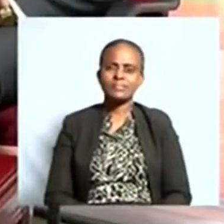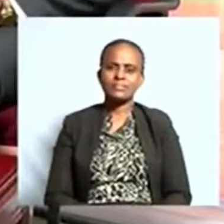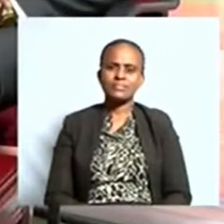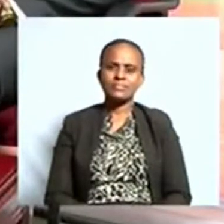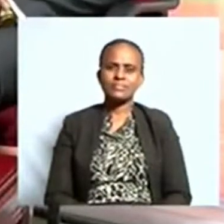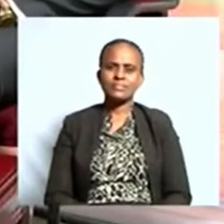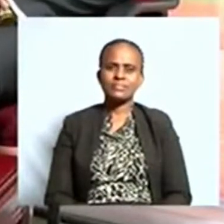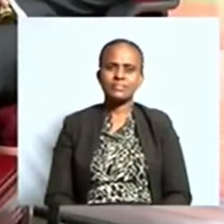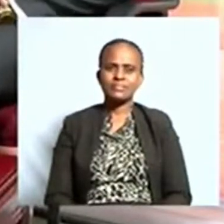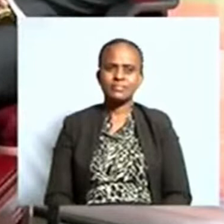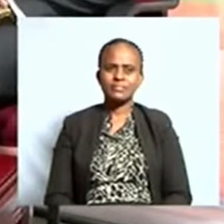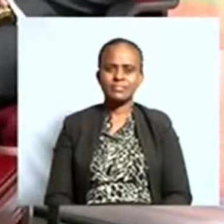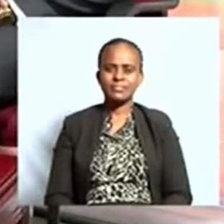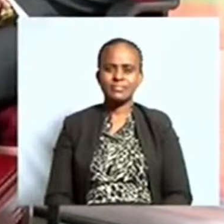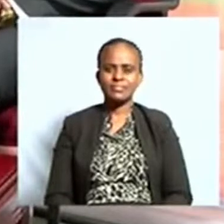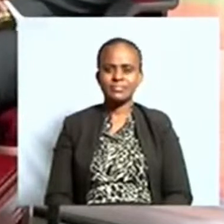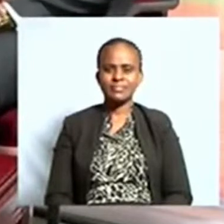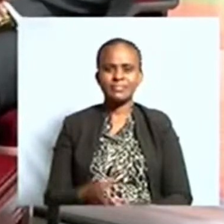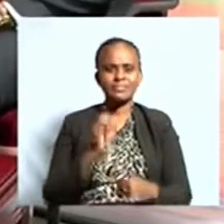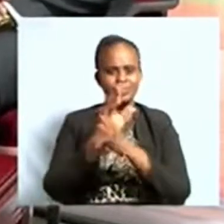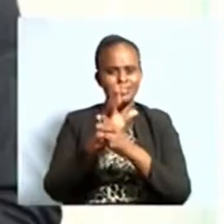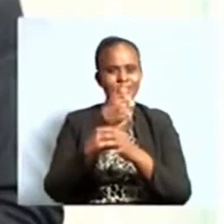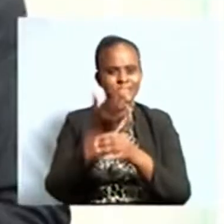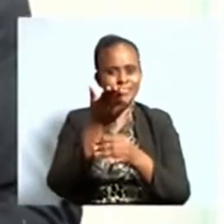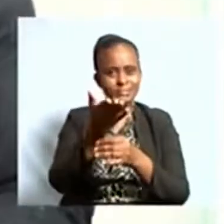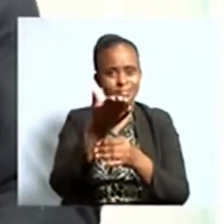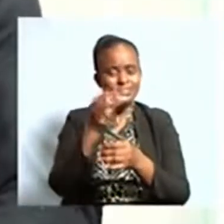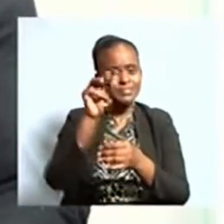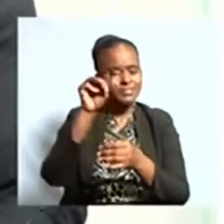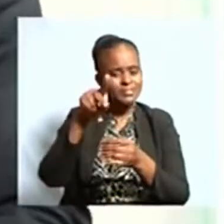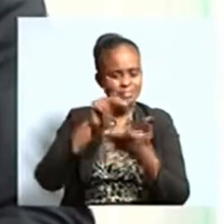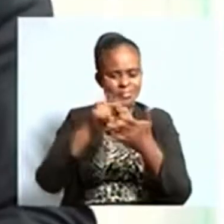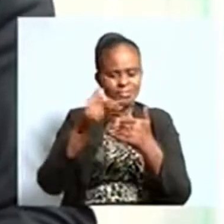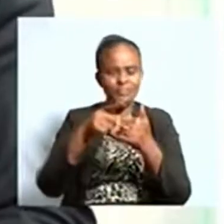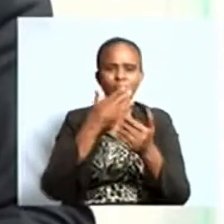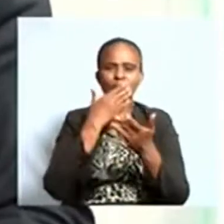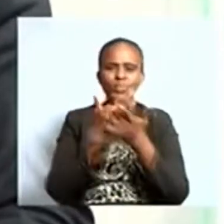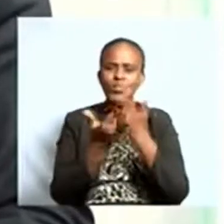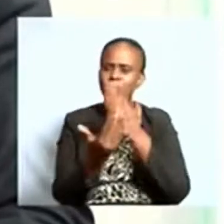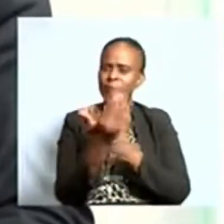077-2832-122. We do have somebody on the line already. You're live on MP's Diary.